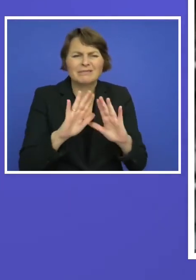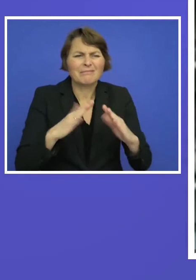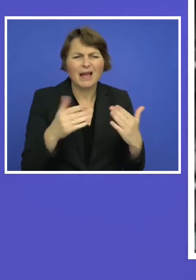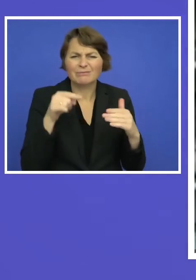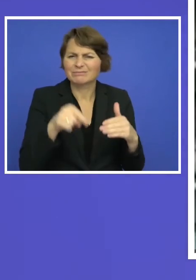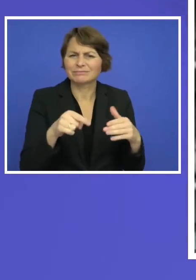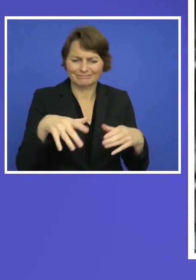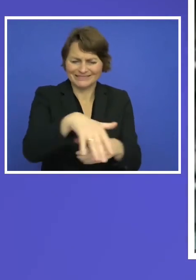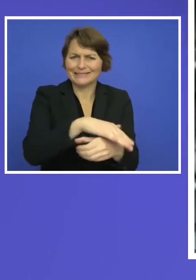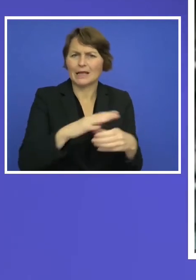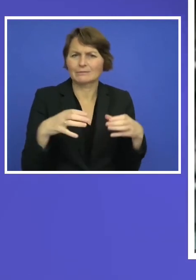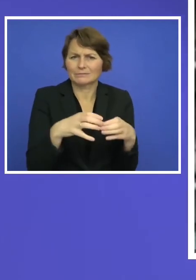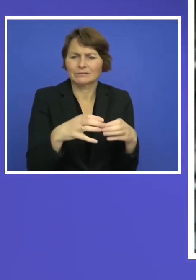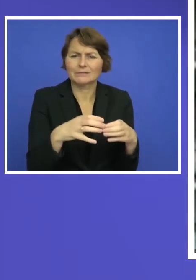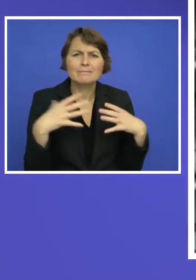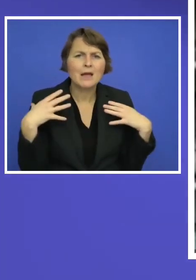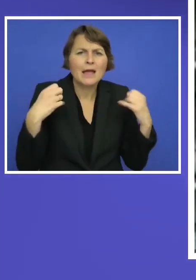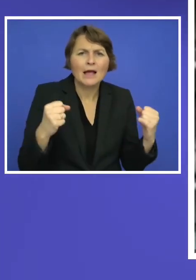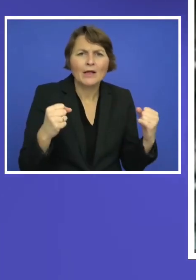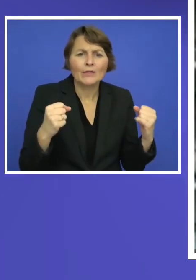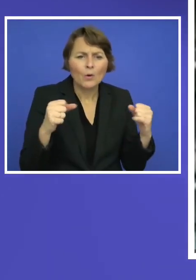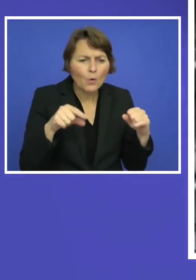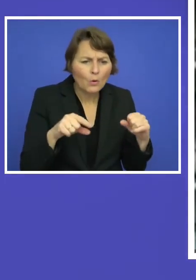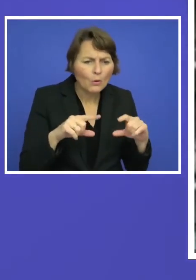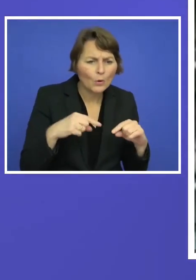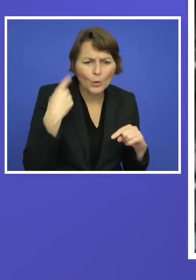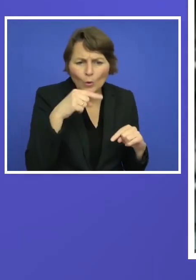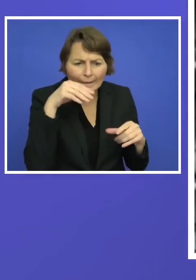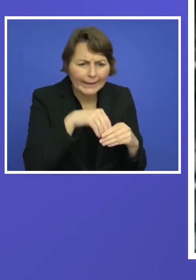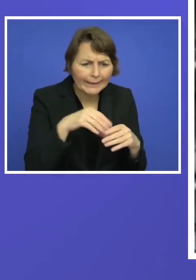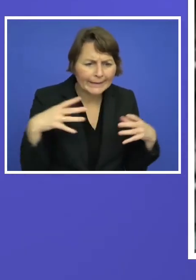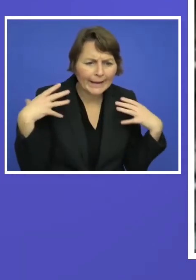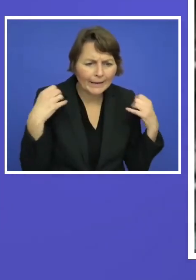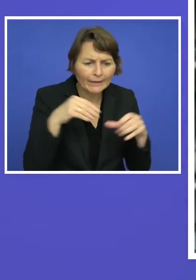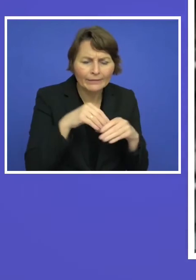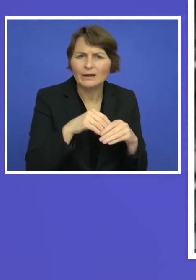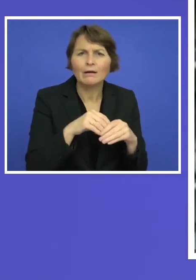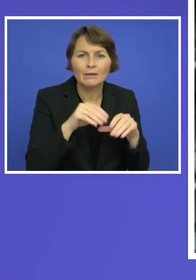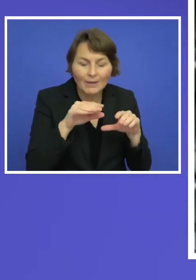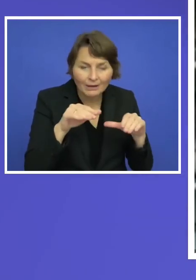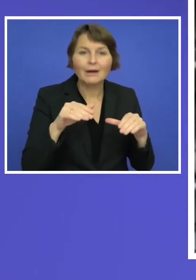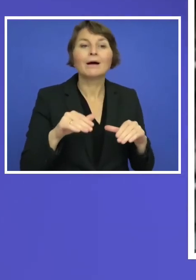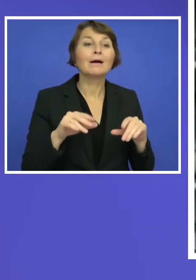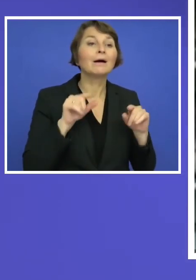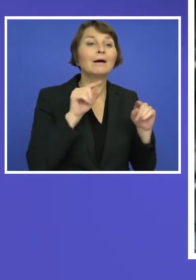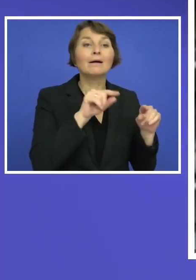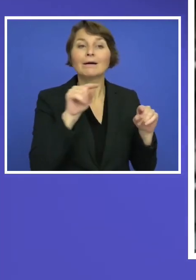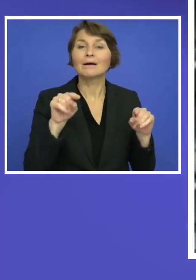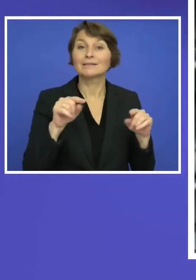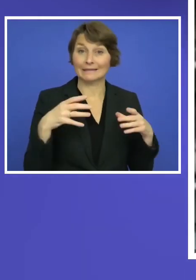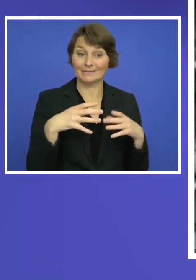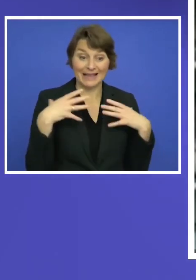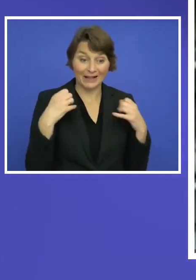to look into the health sector within the health sector, because it's not the health sector that can solve all the problems.